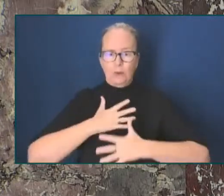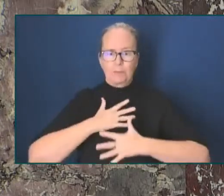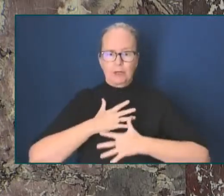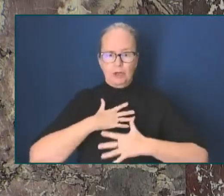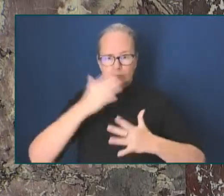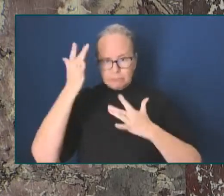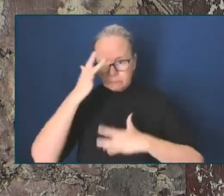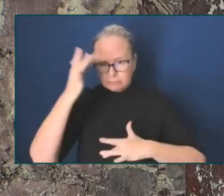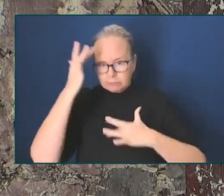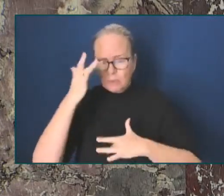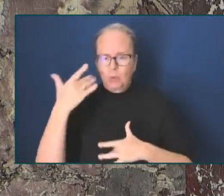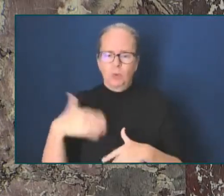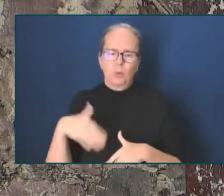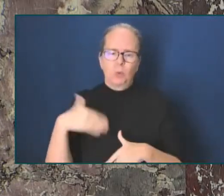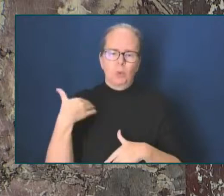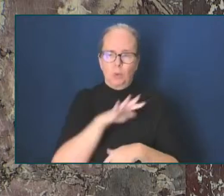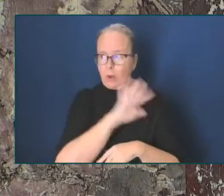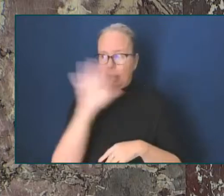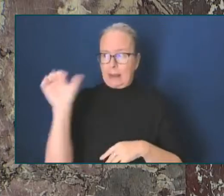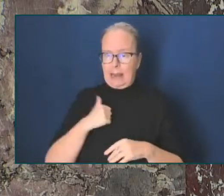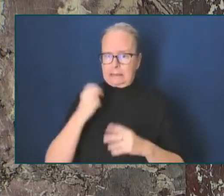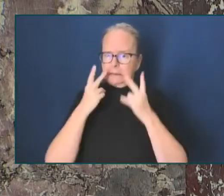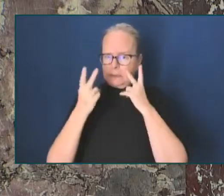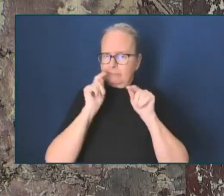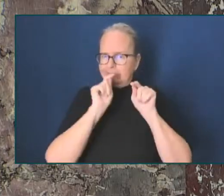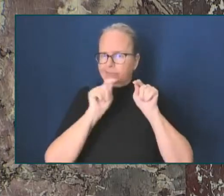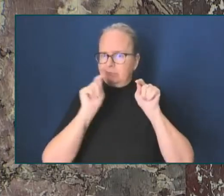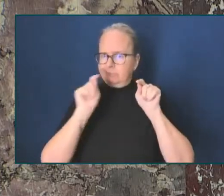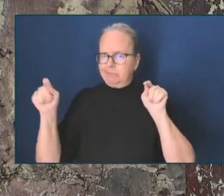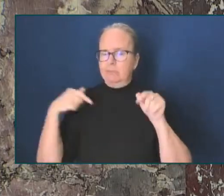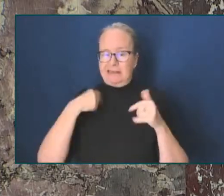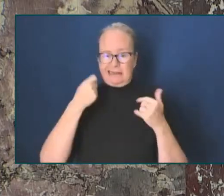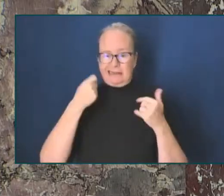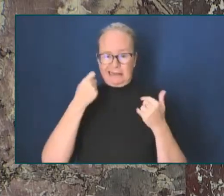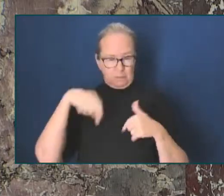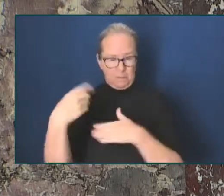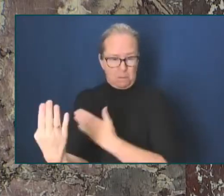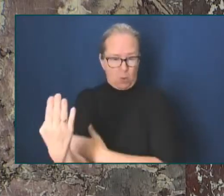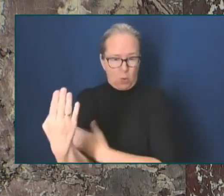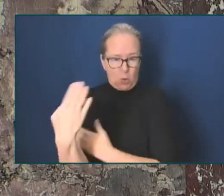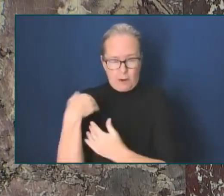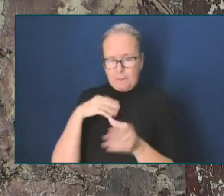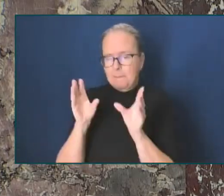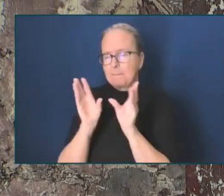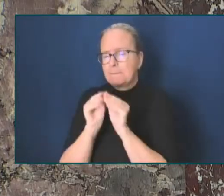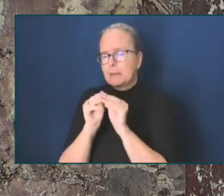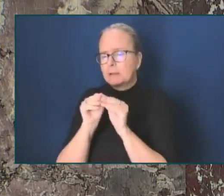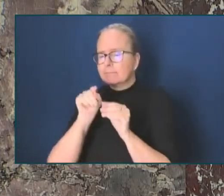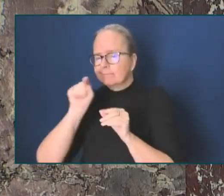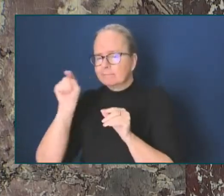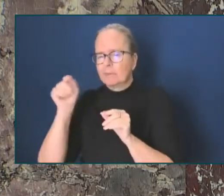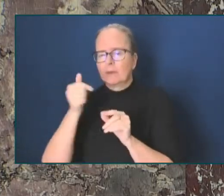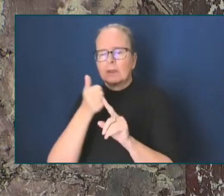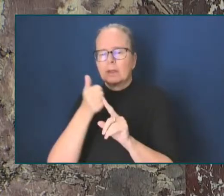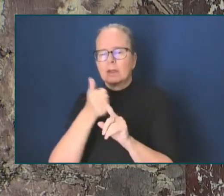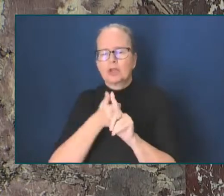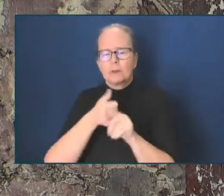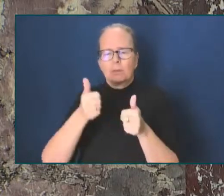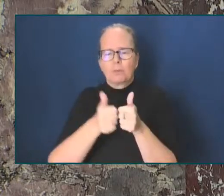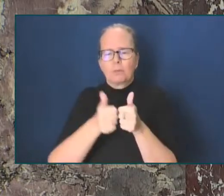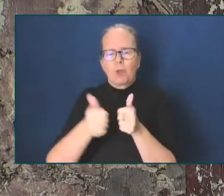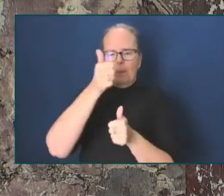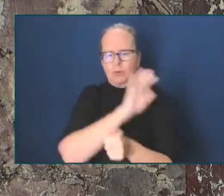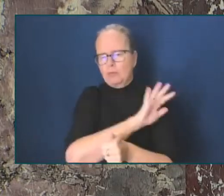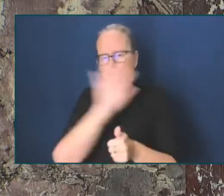I was on a call with premiers across Canada, leaders of the territories, talking about the challenges that they face